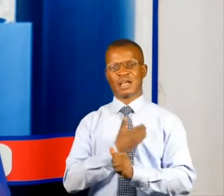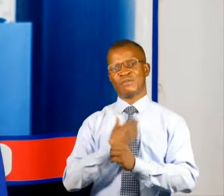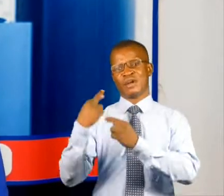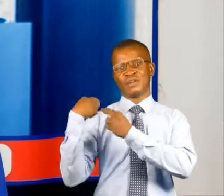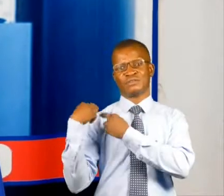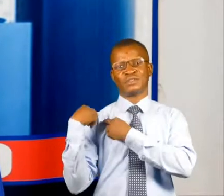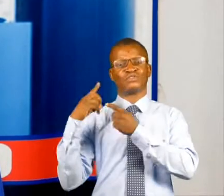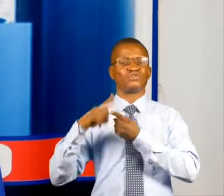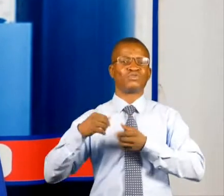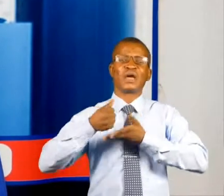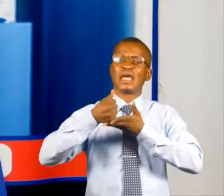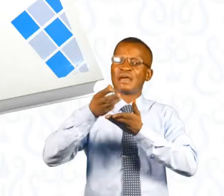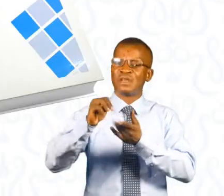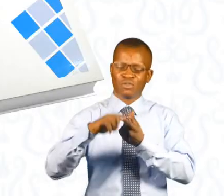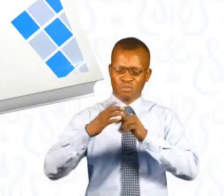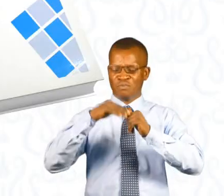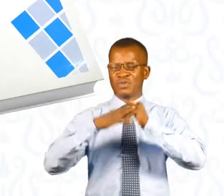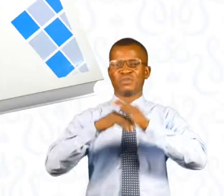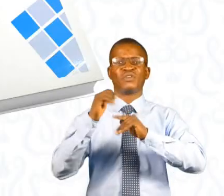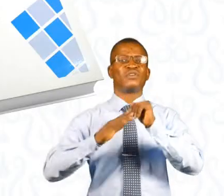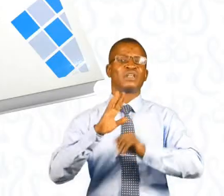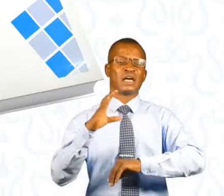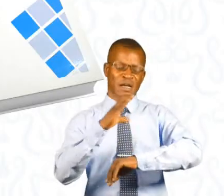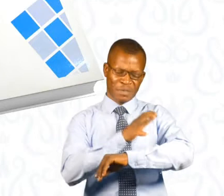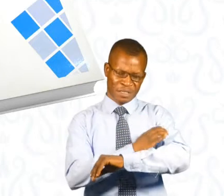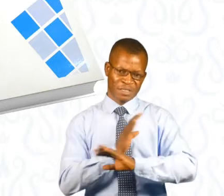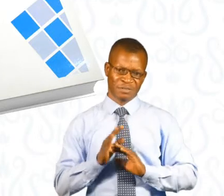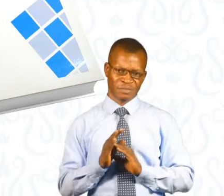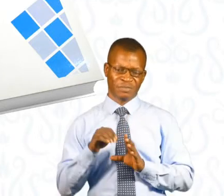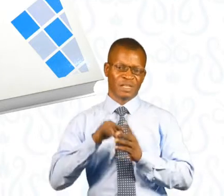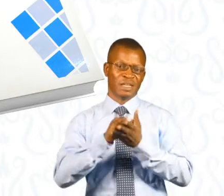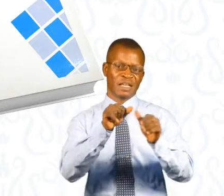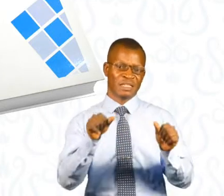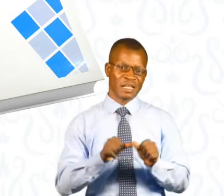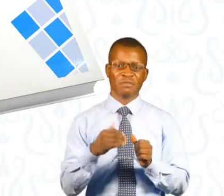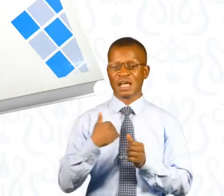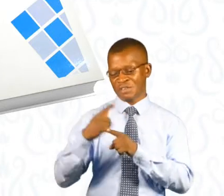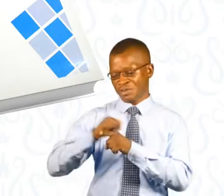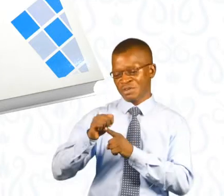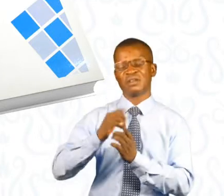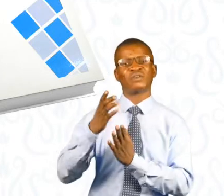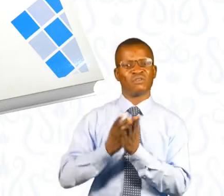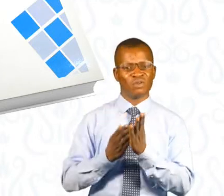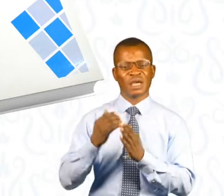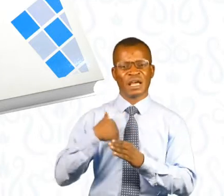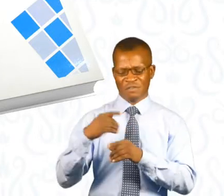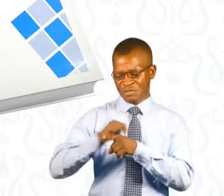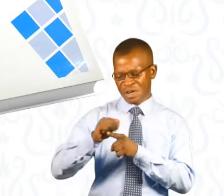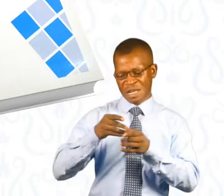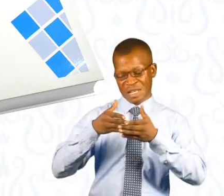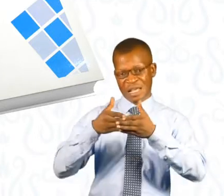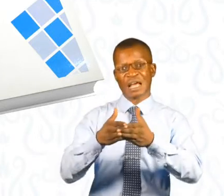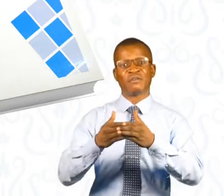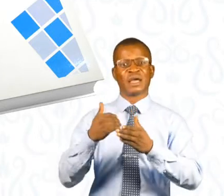with our mandate. So to help them build their capacity in that regard, we have a training curriculum, we